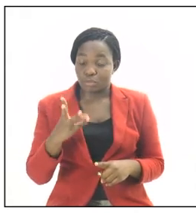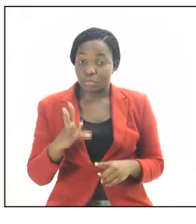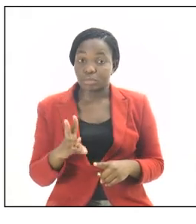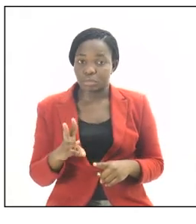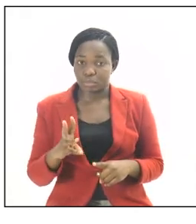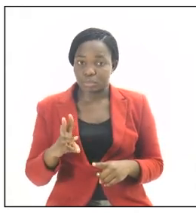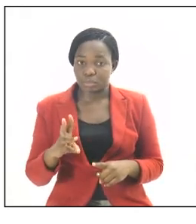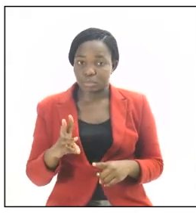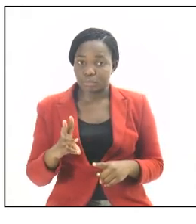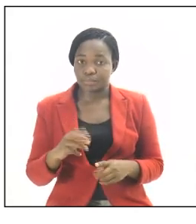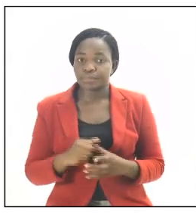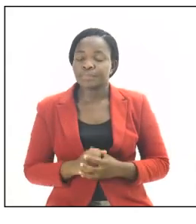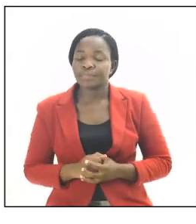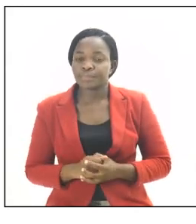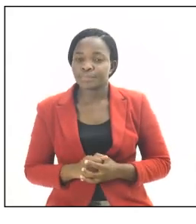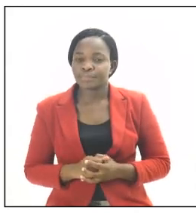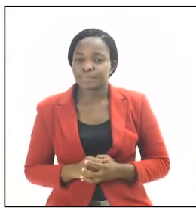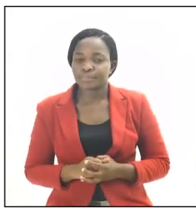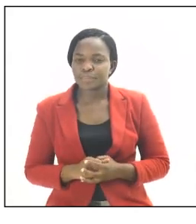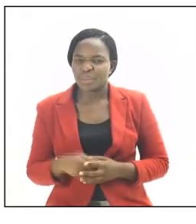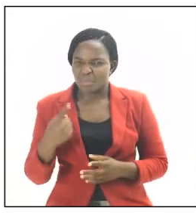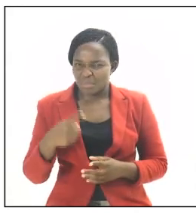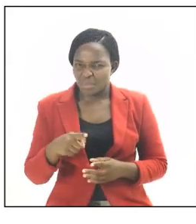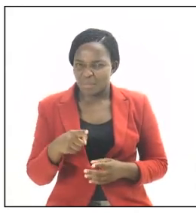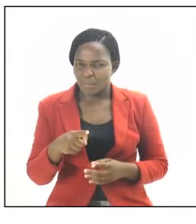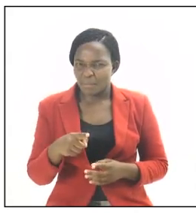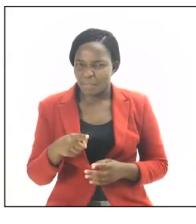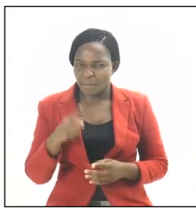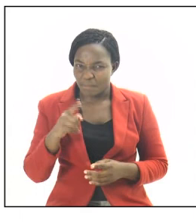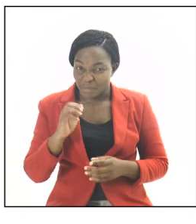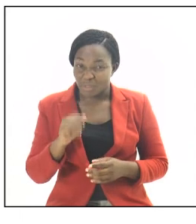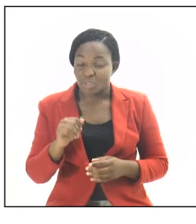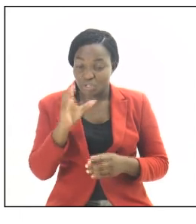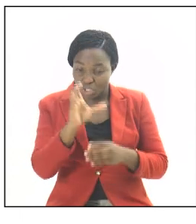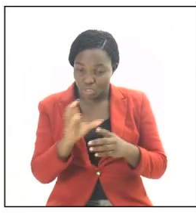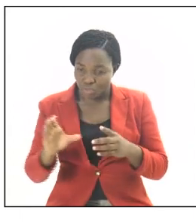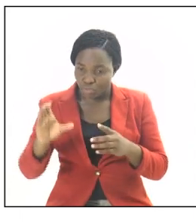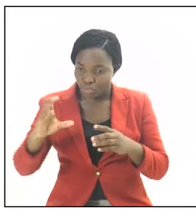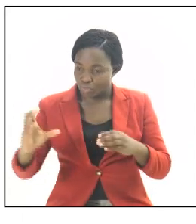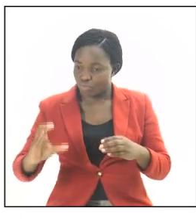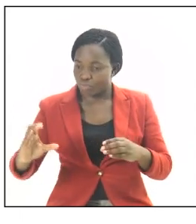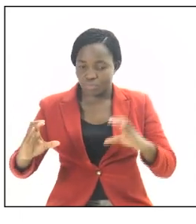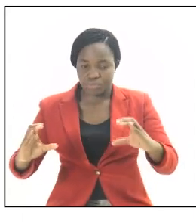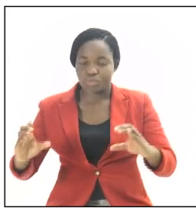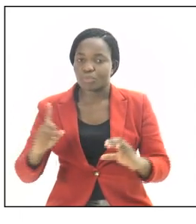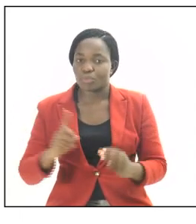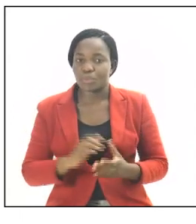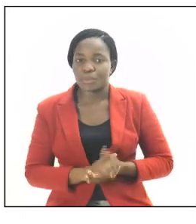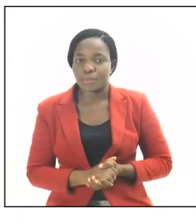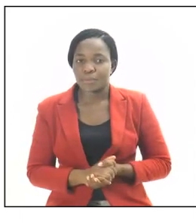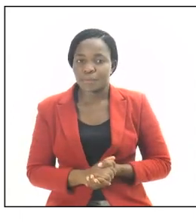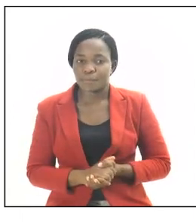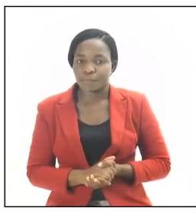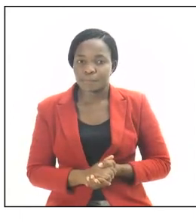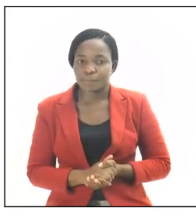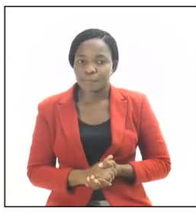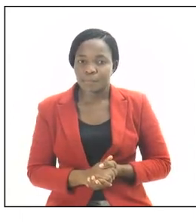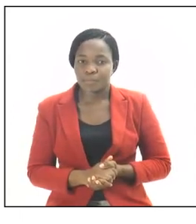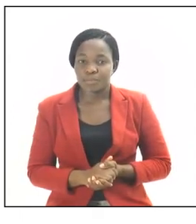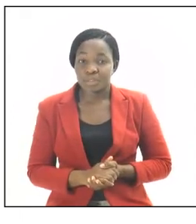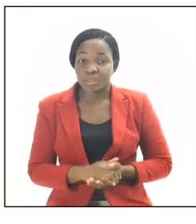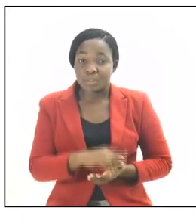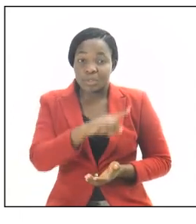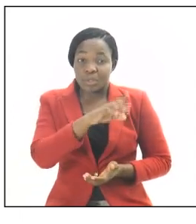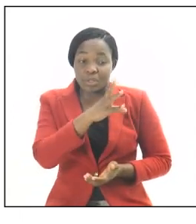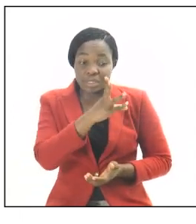31.416. But we double this to find the circumference of 2 semicircles. That is